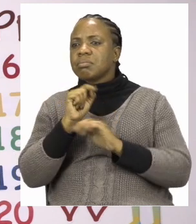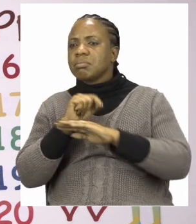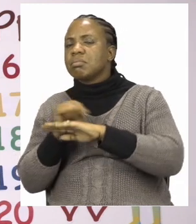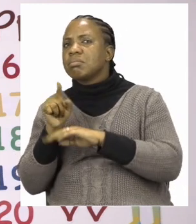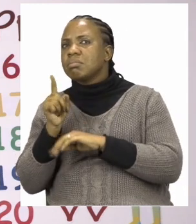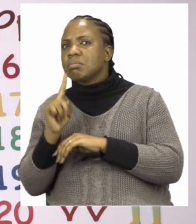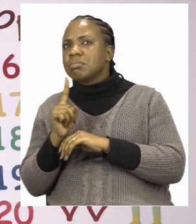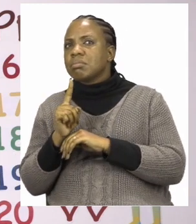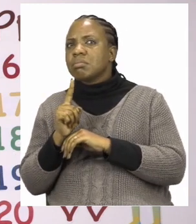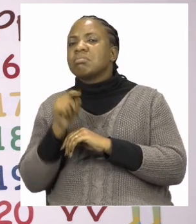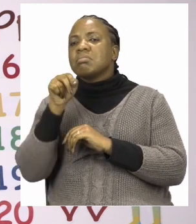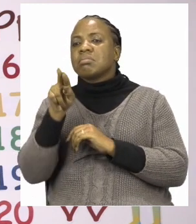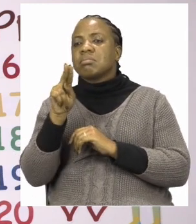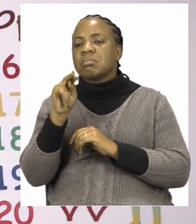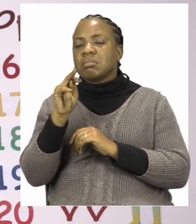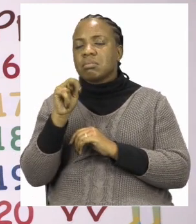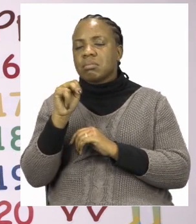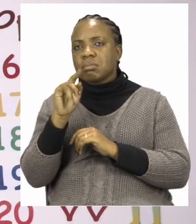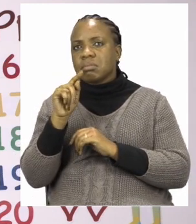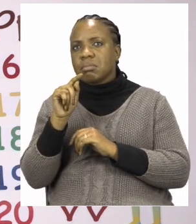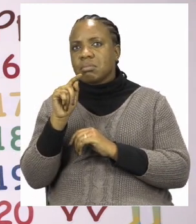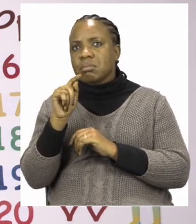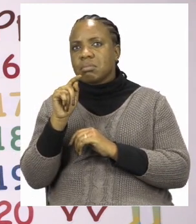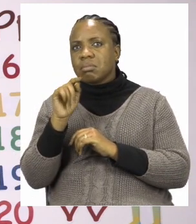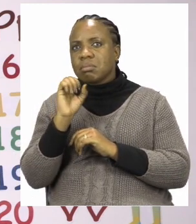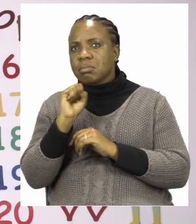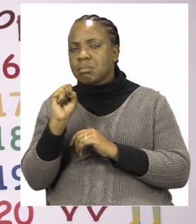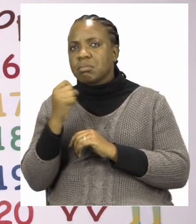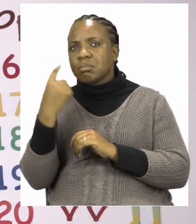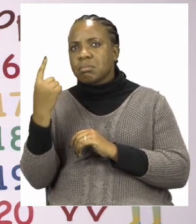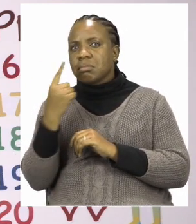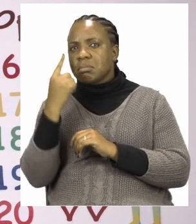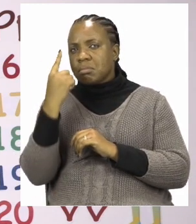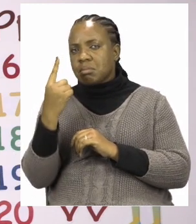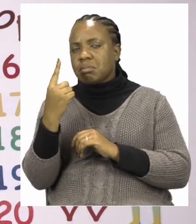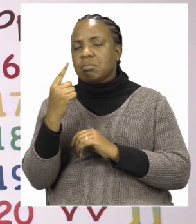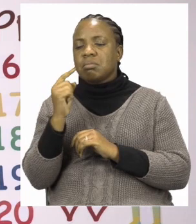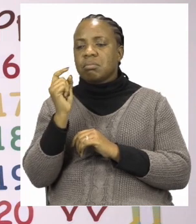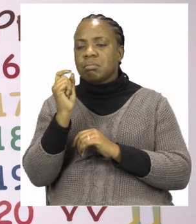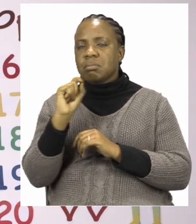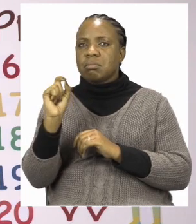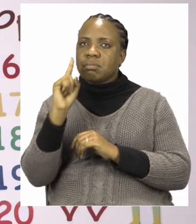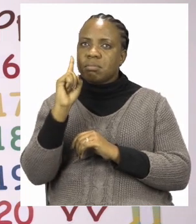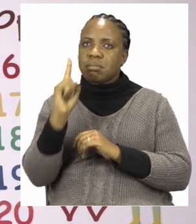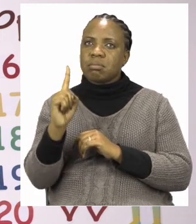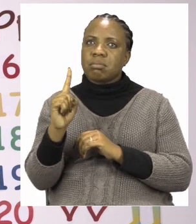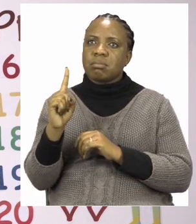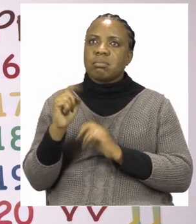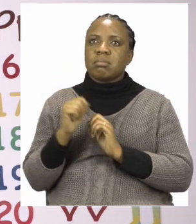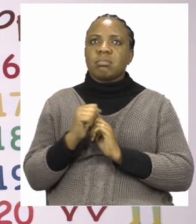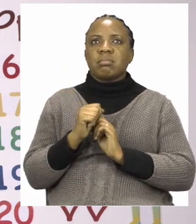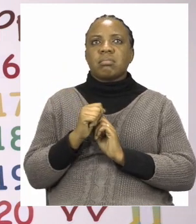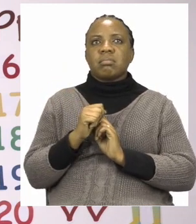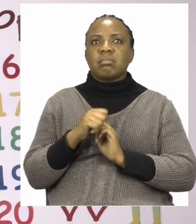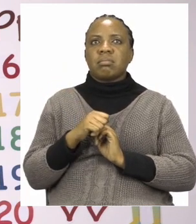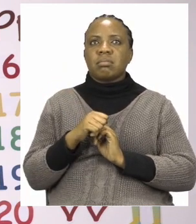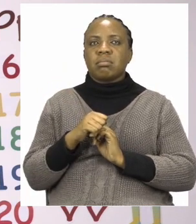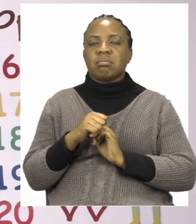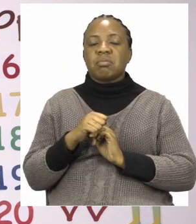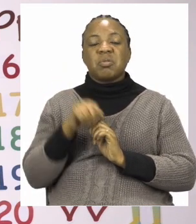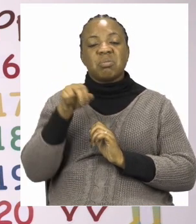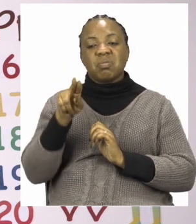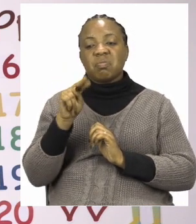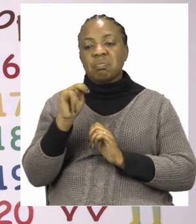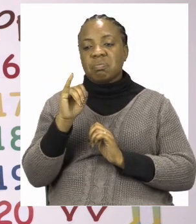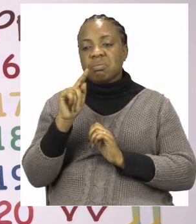we look at the number, and the number is 1. Now the number doesn't need any friends,